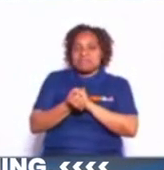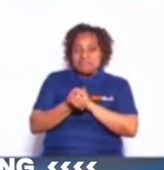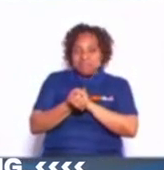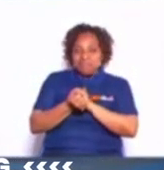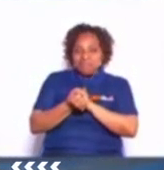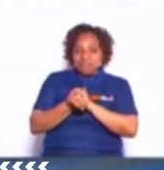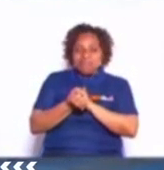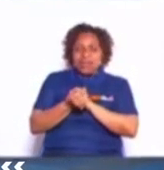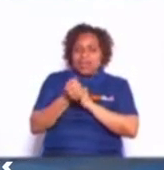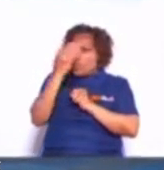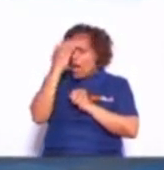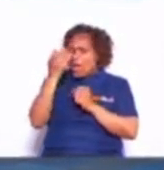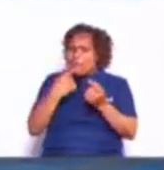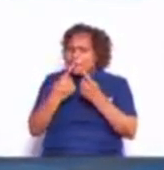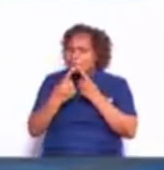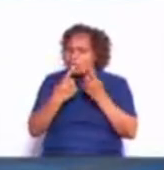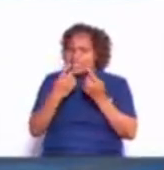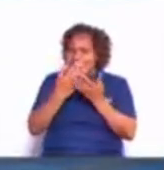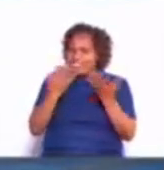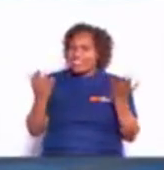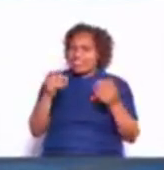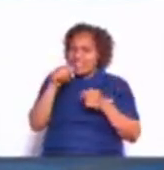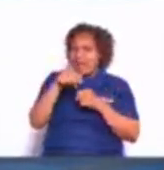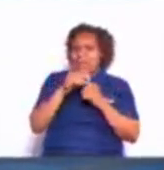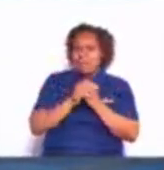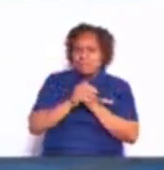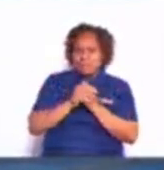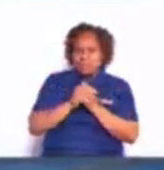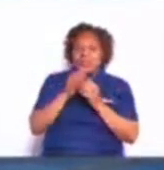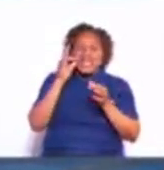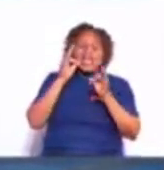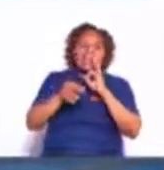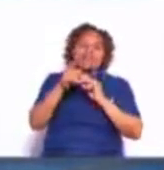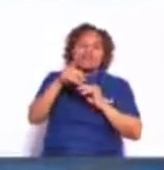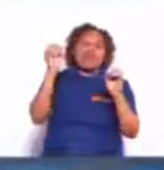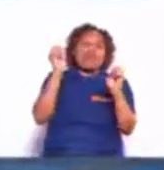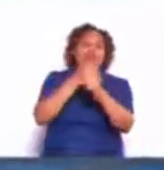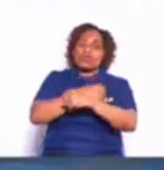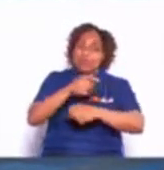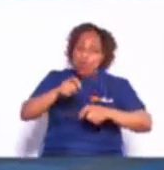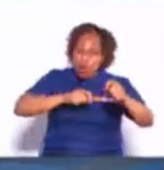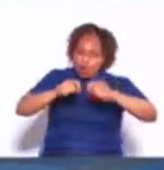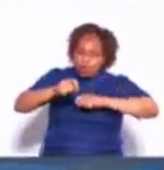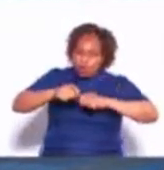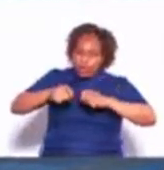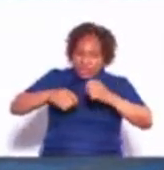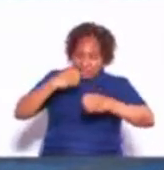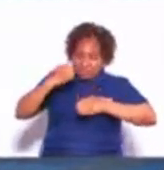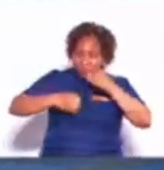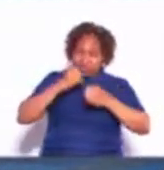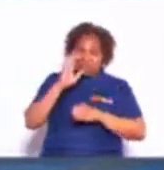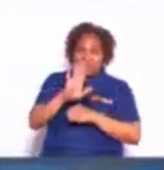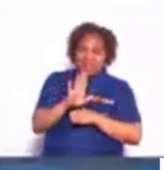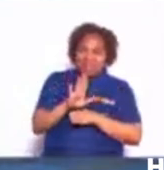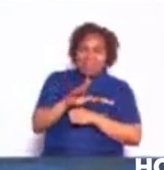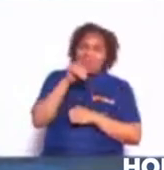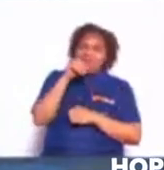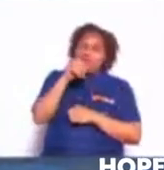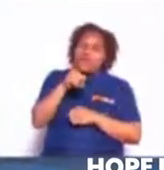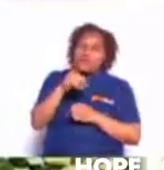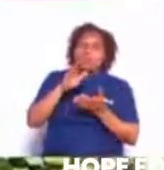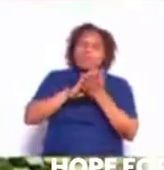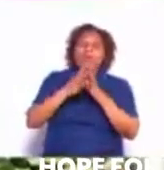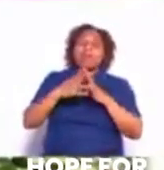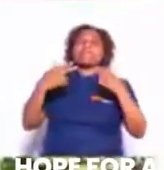Why am I mentioning these things here? If you can't control your emotion, you will be a